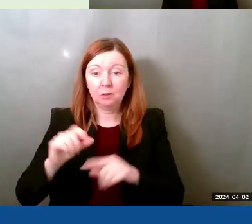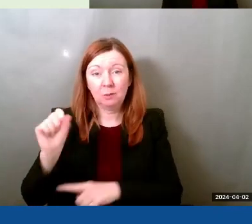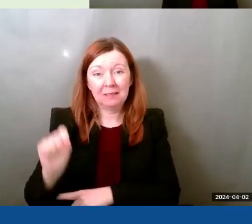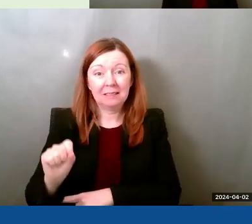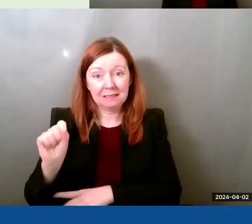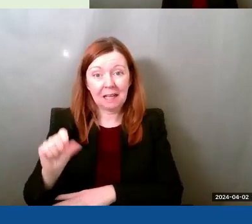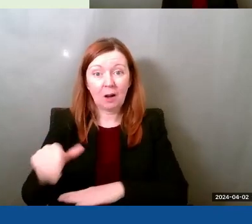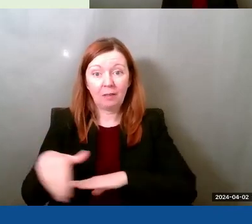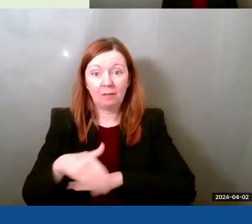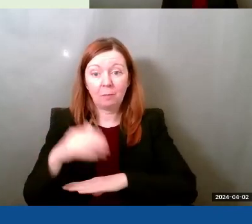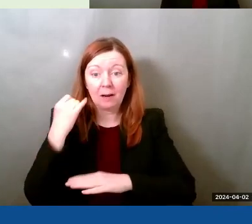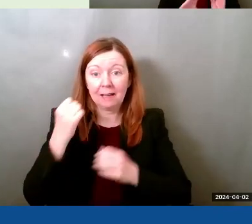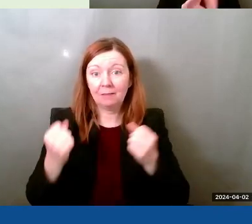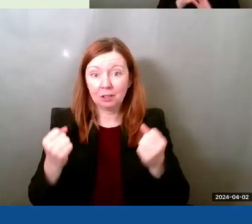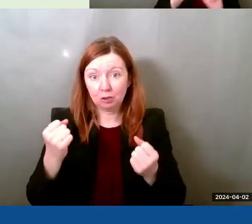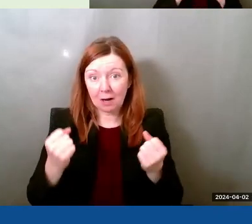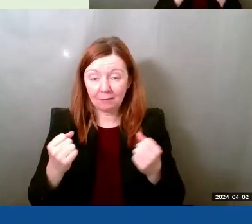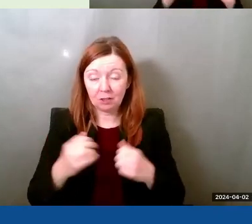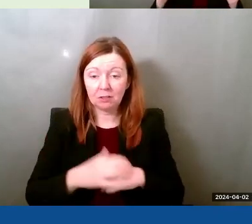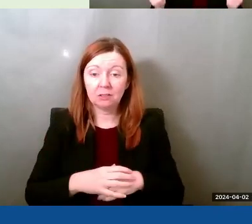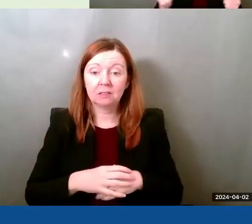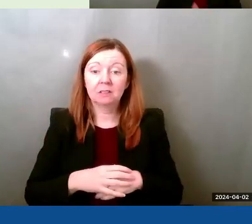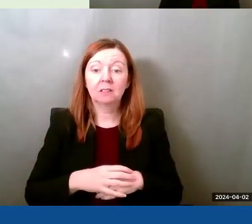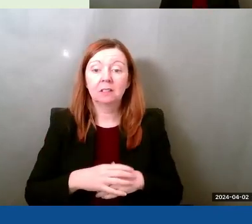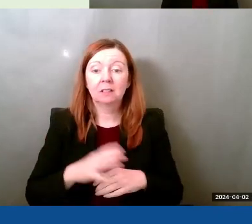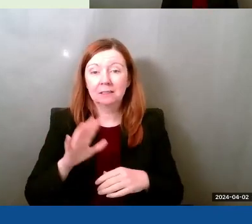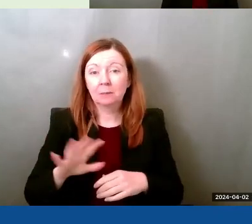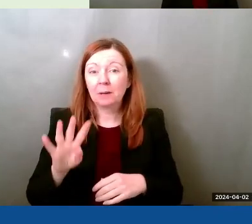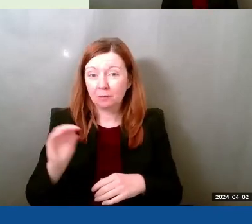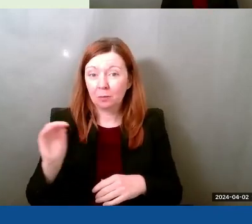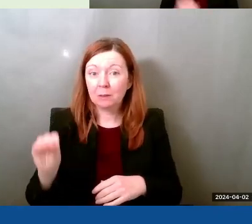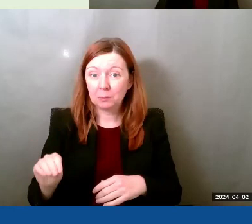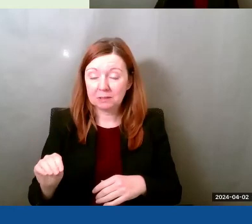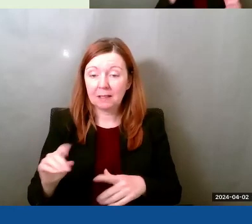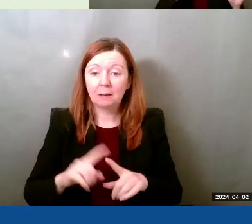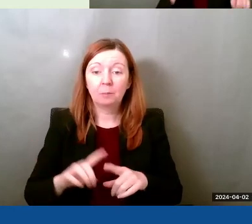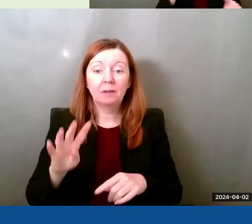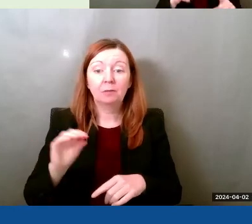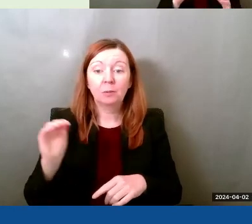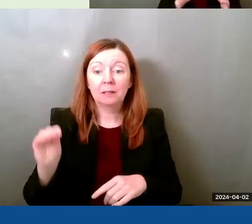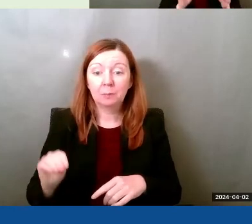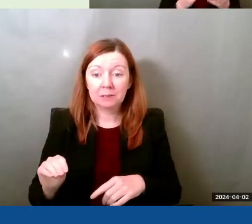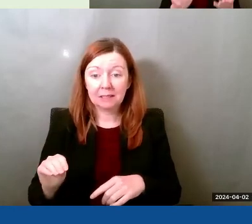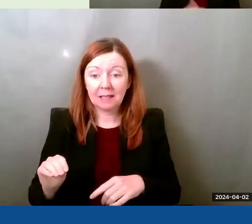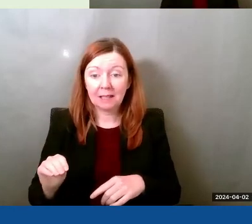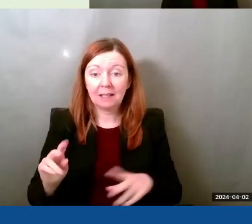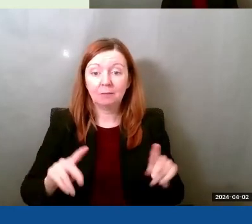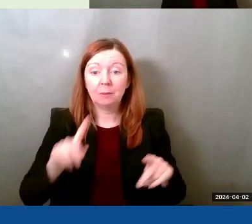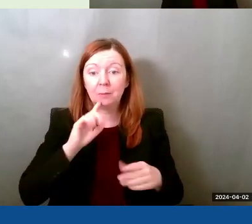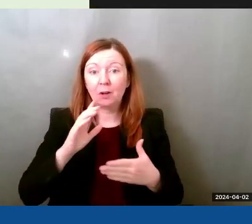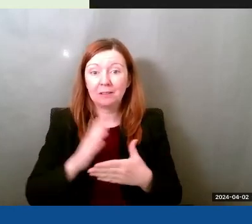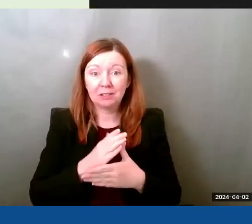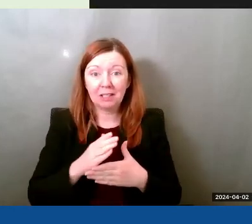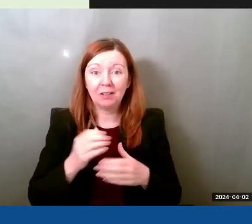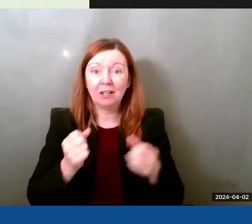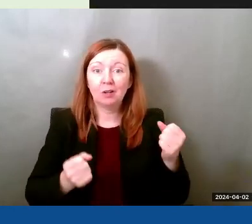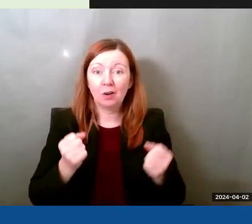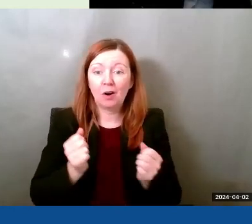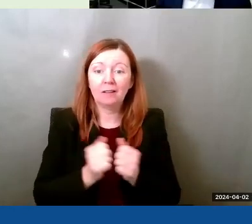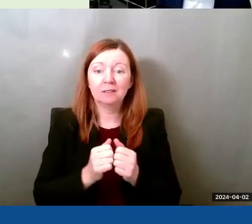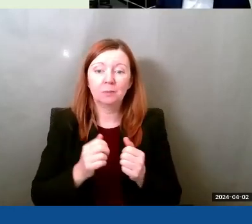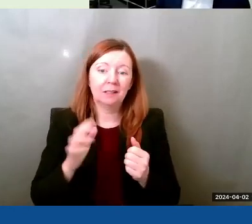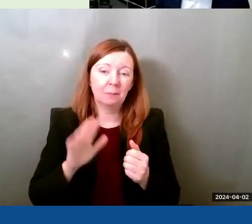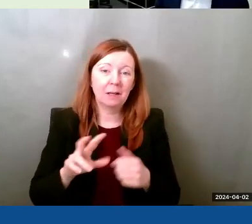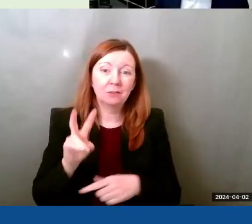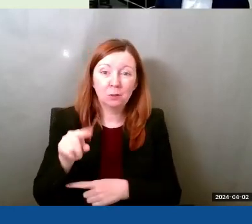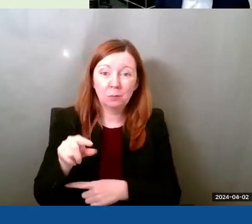Market Street if they're drivers, which, reminder, those are about 40%, but those 40% are sharing cars with an occupancy of